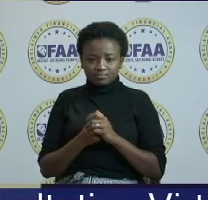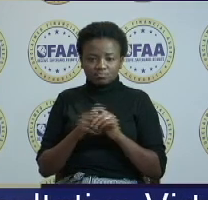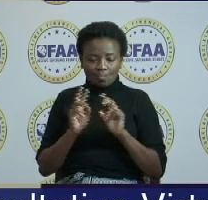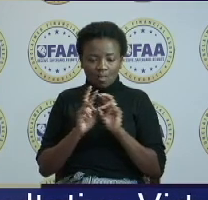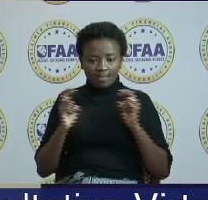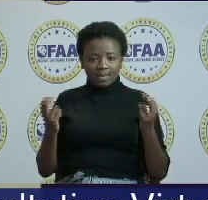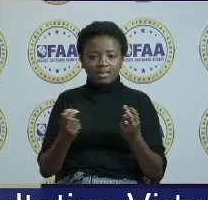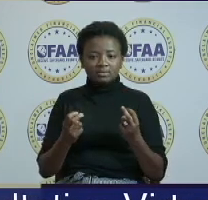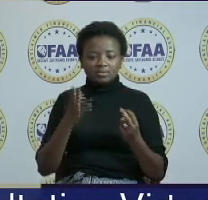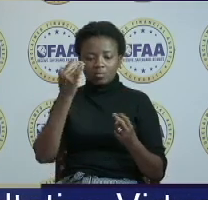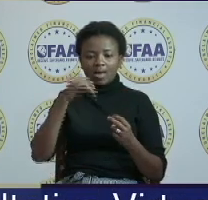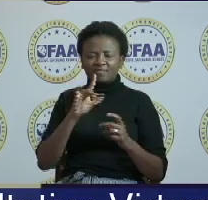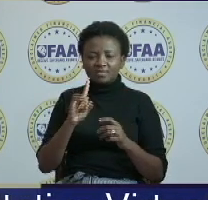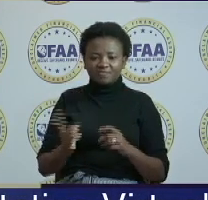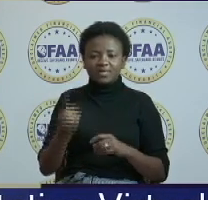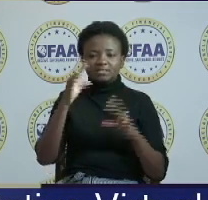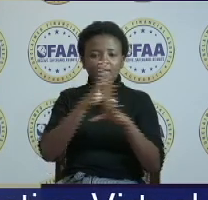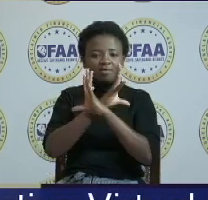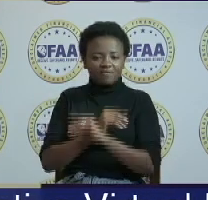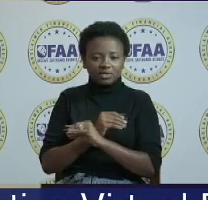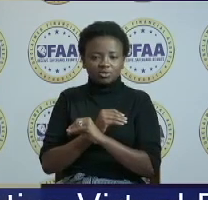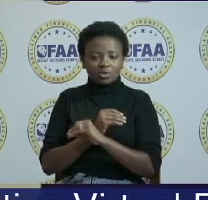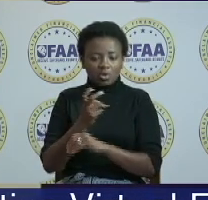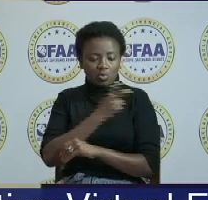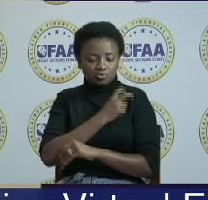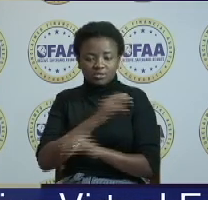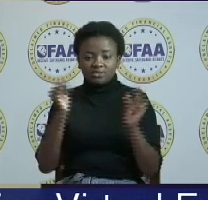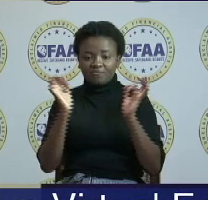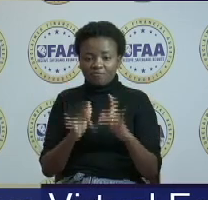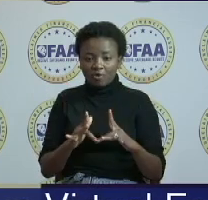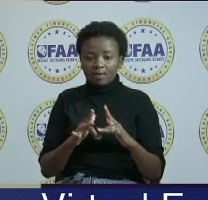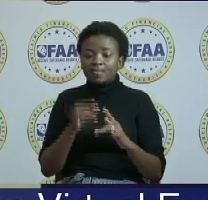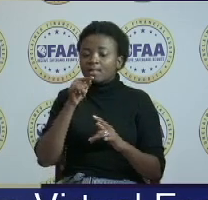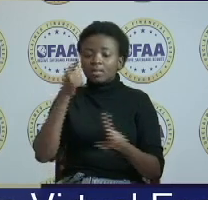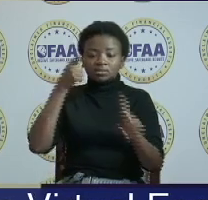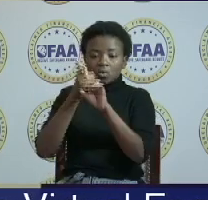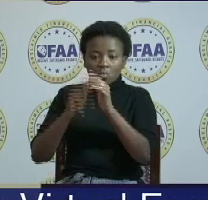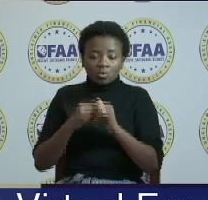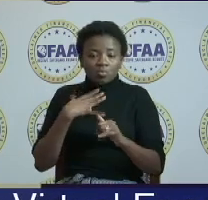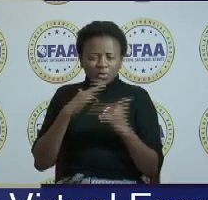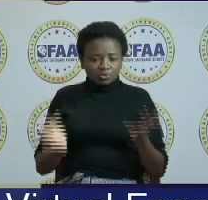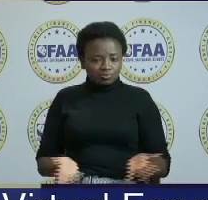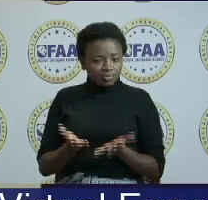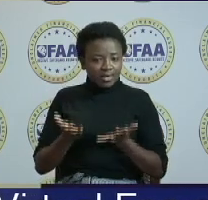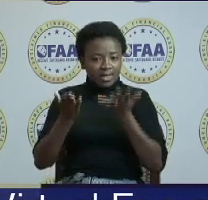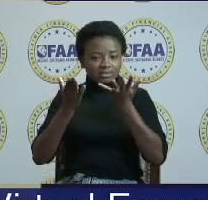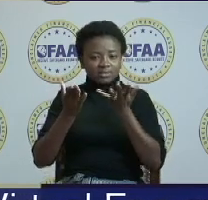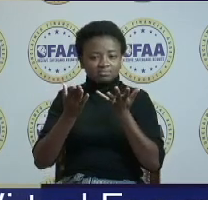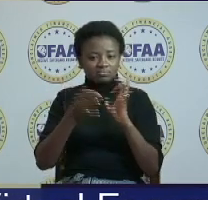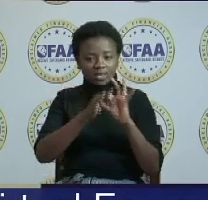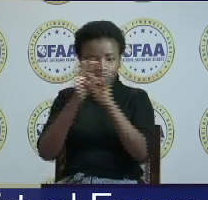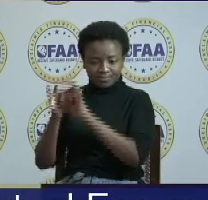first ever UFAA Virtual Holders Consultative Forum, which is geared towards enhancing the synergy